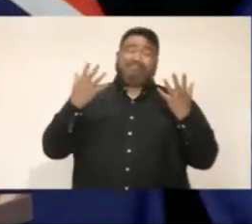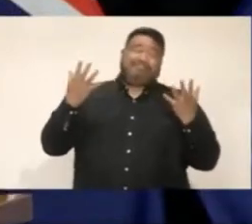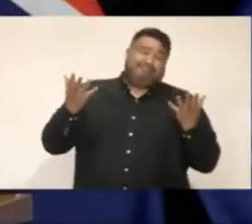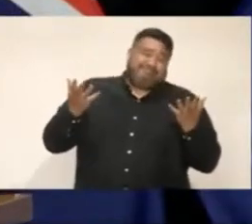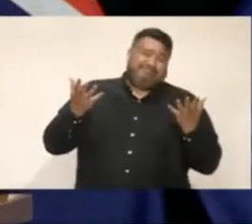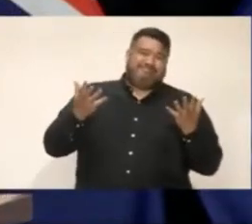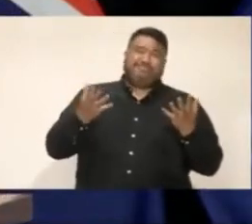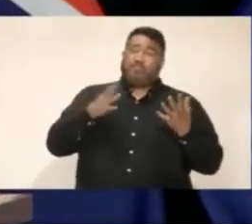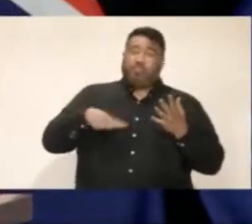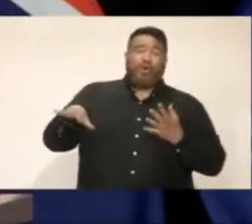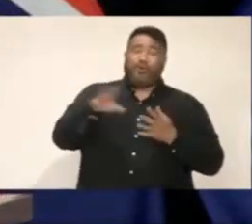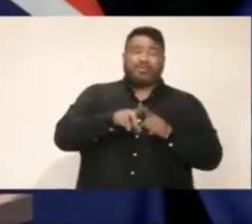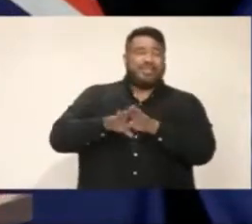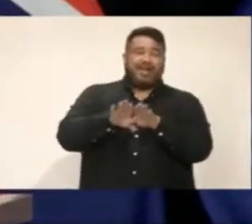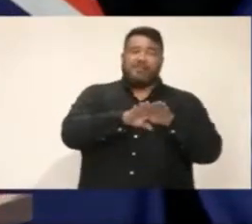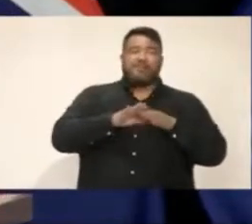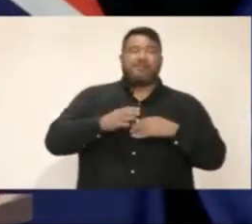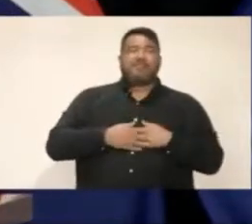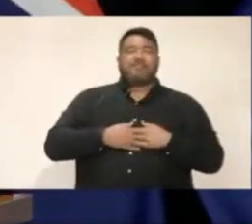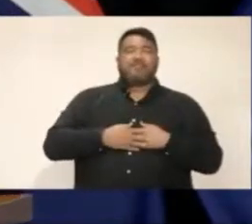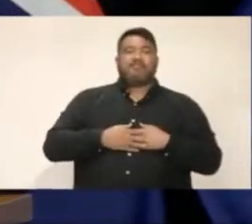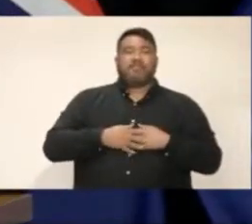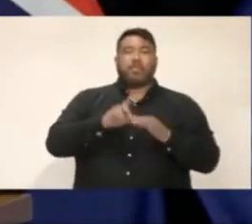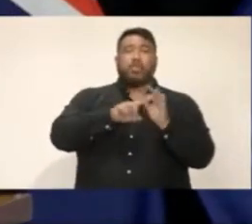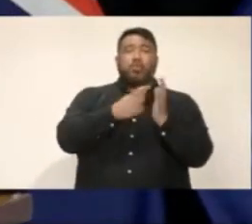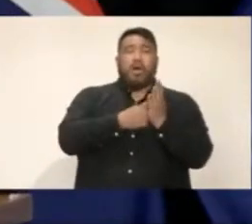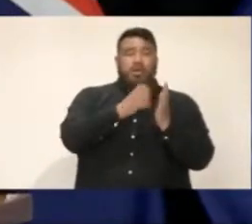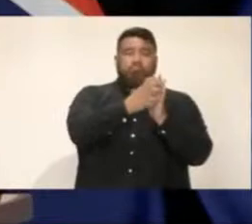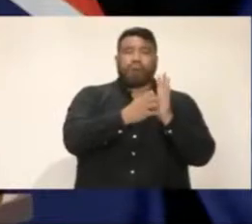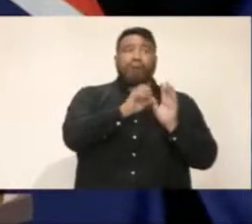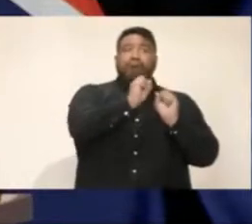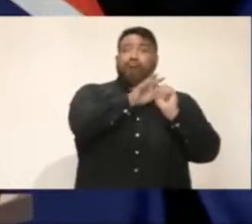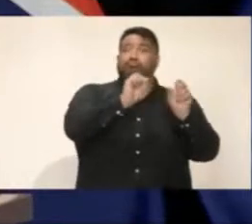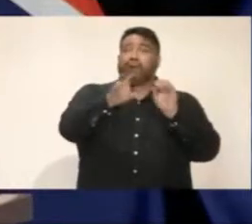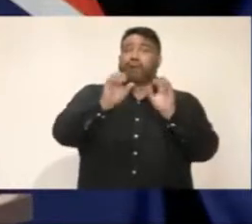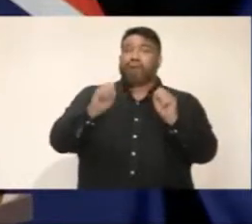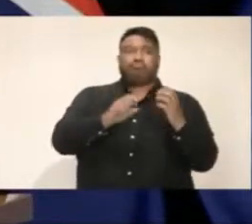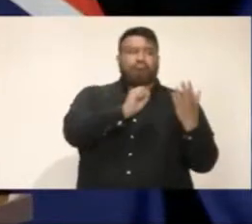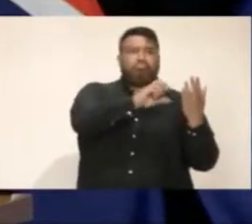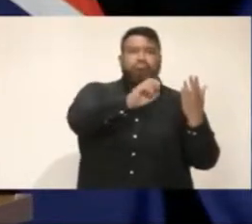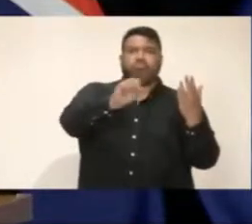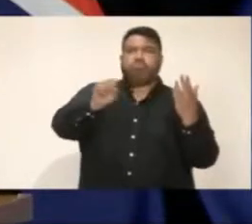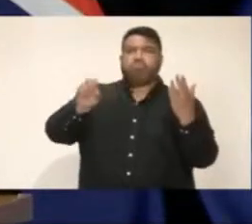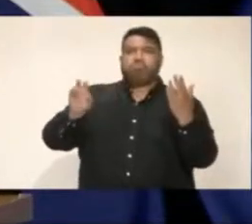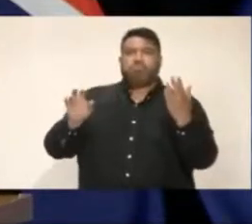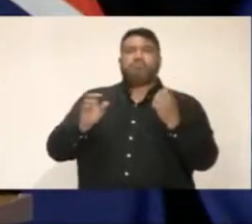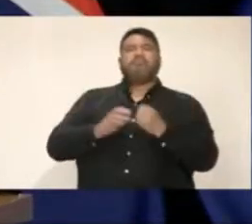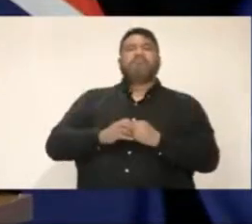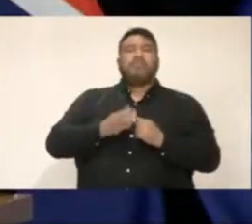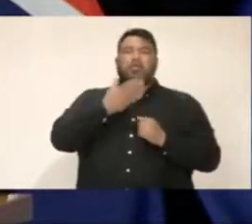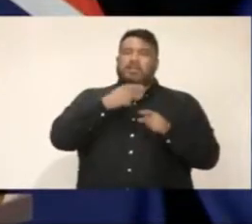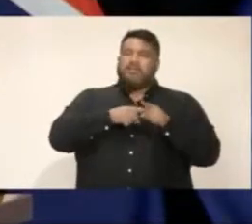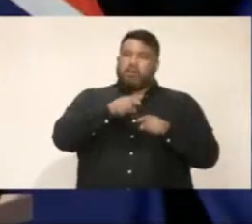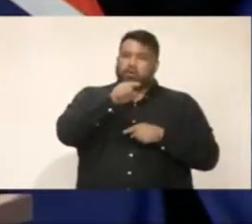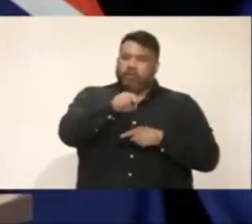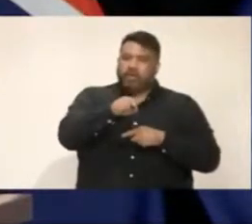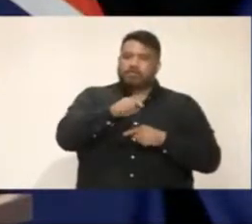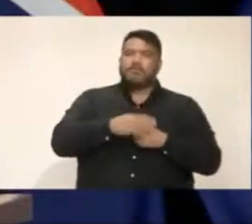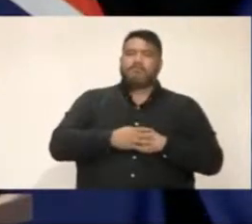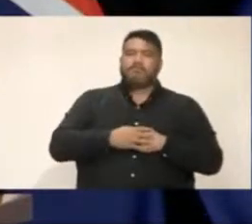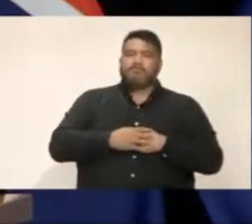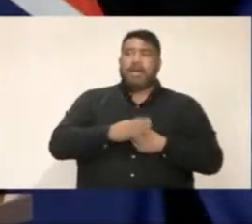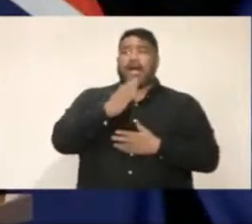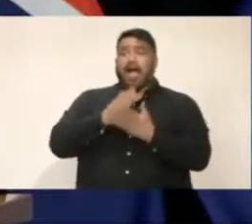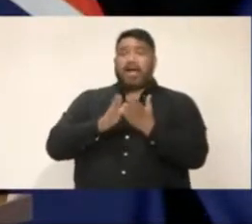drink. QR posters to record our movements are now everywhere we go, and people's use has improved immensely, with half of New